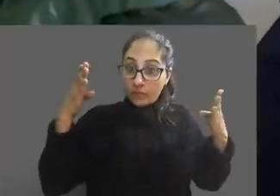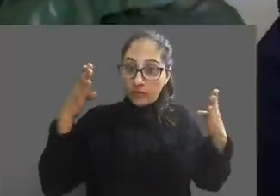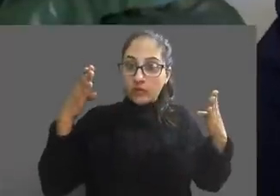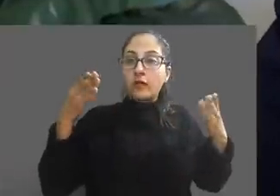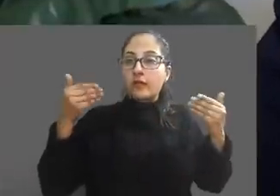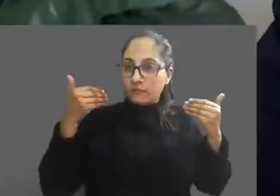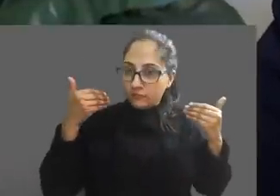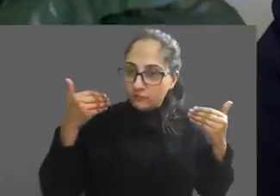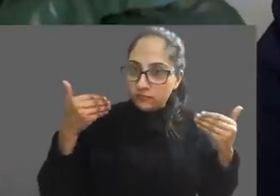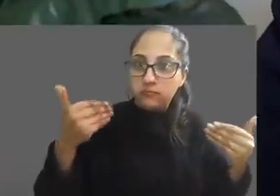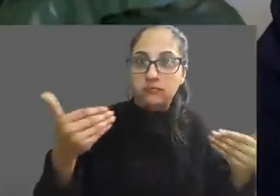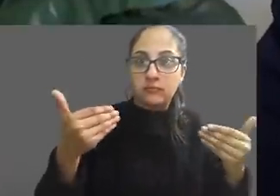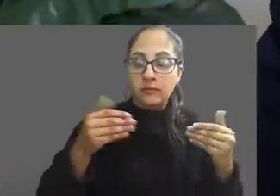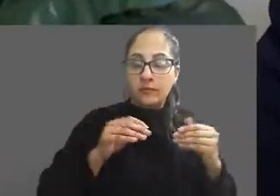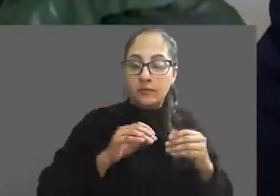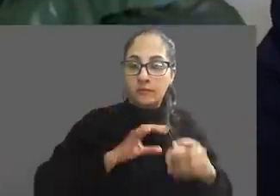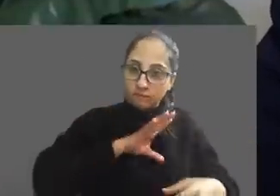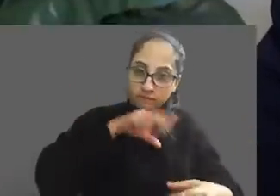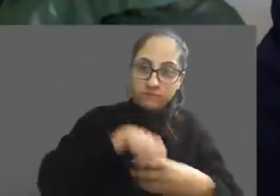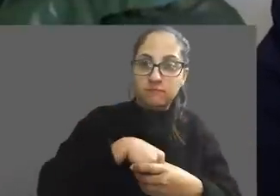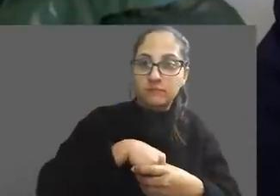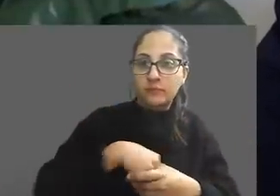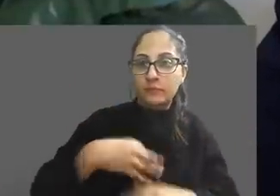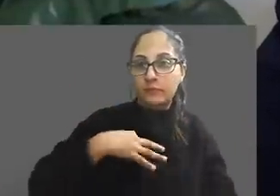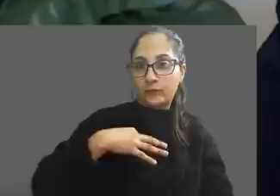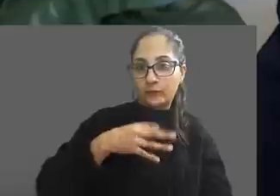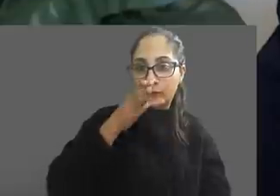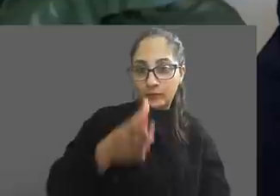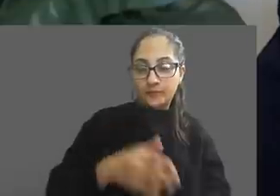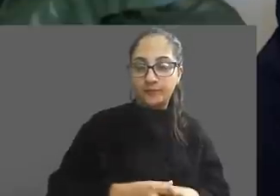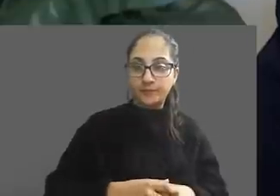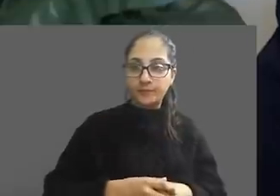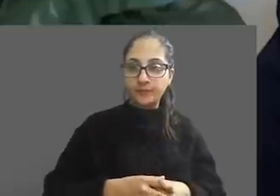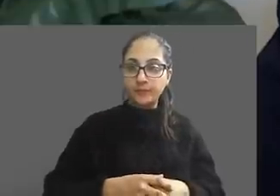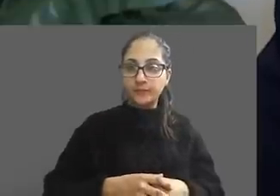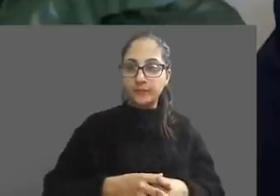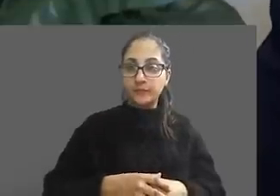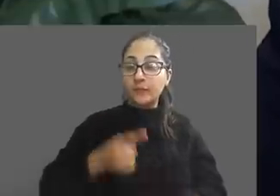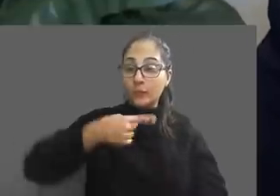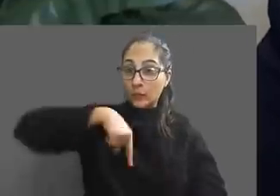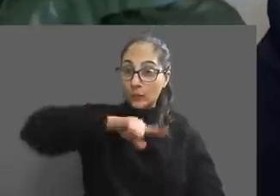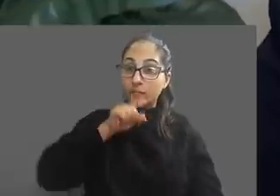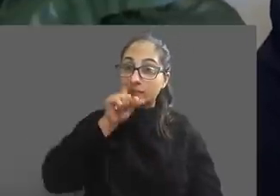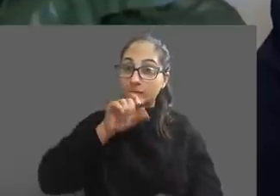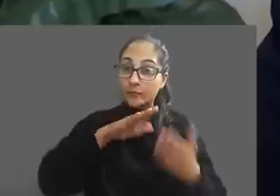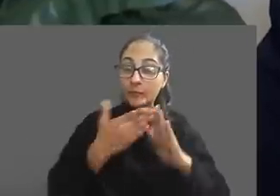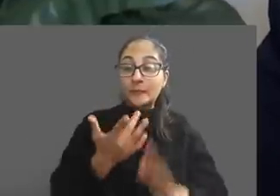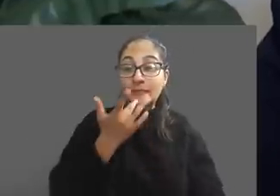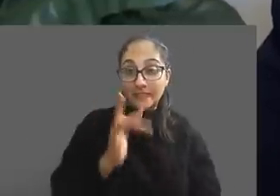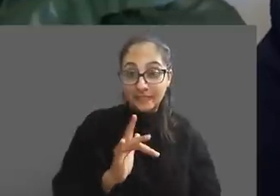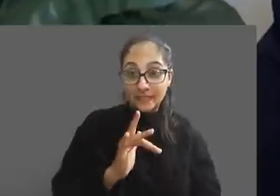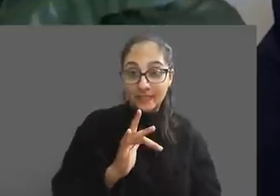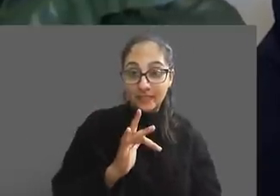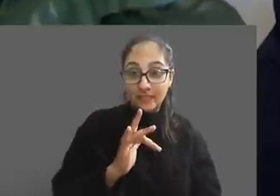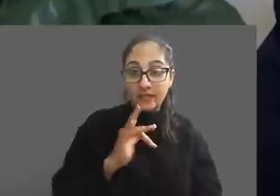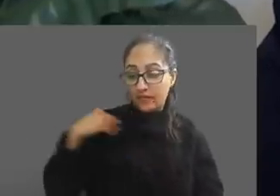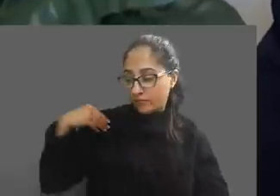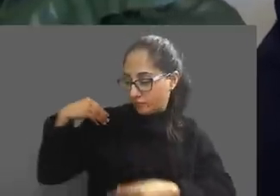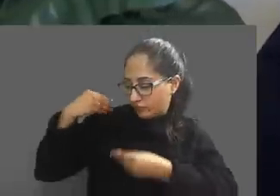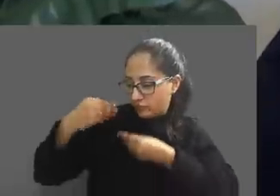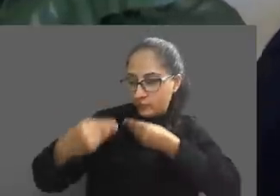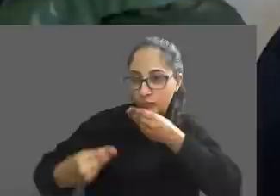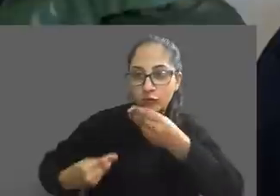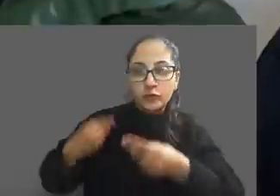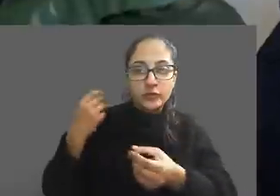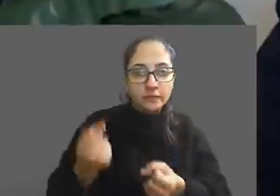As a Jamaat, we are the inheritors of Wazir Ismail Gangji, Bibi Imam Begum, Rais Muzaffar,